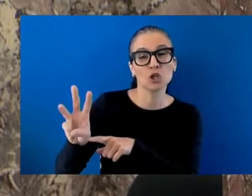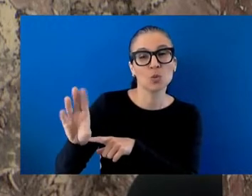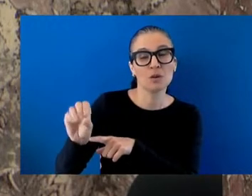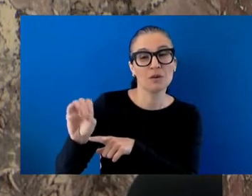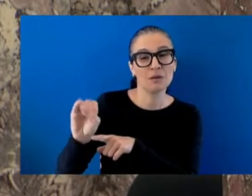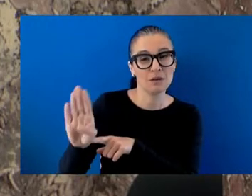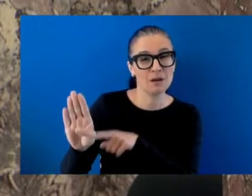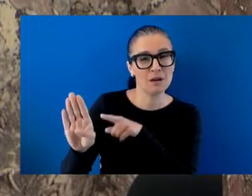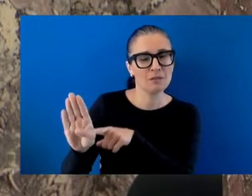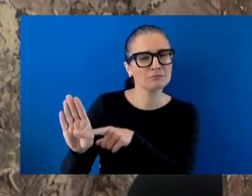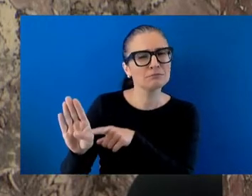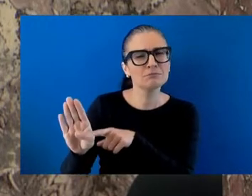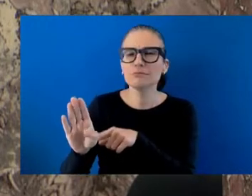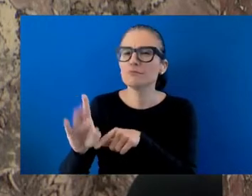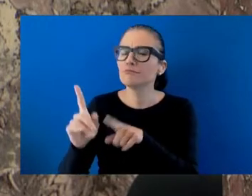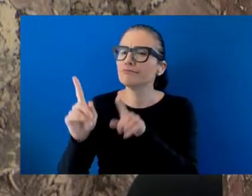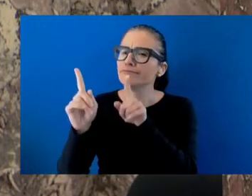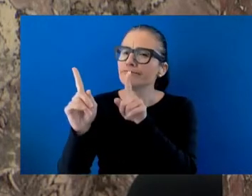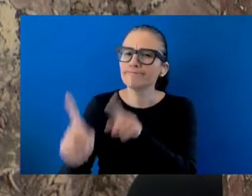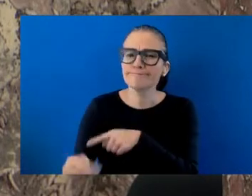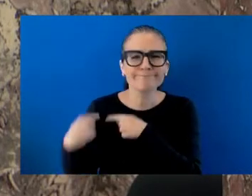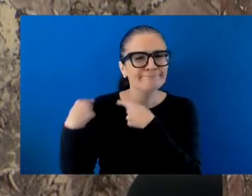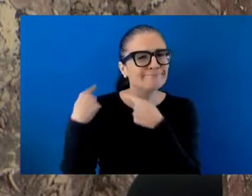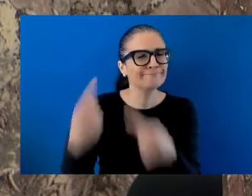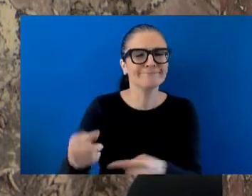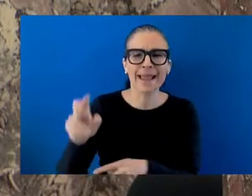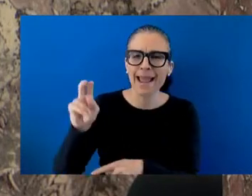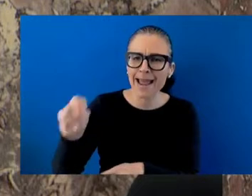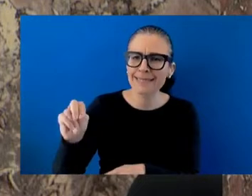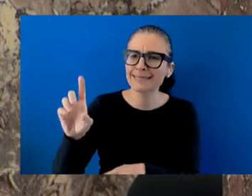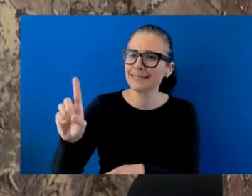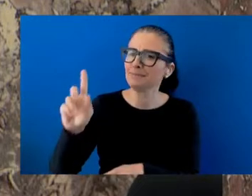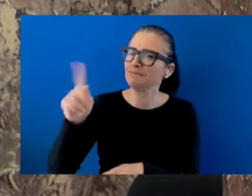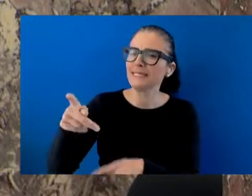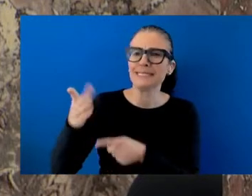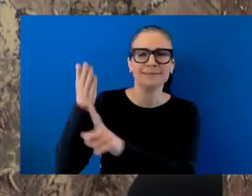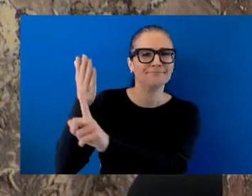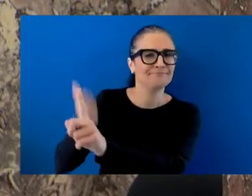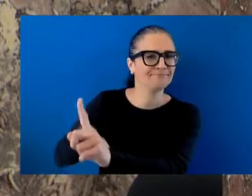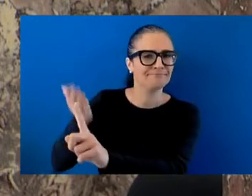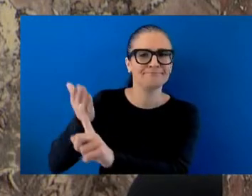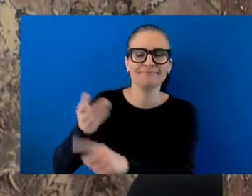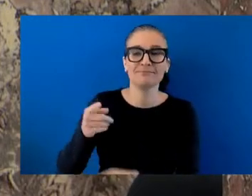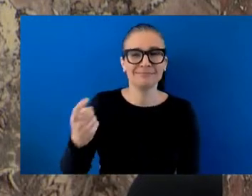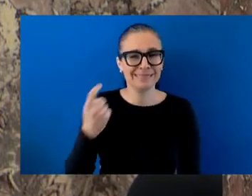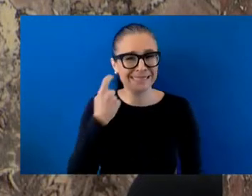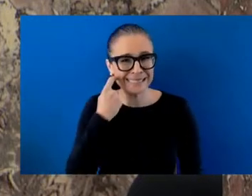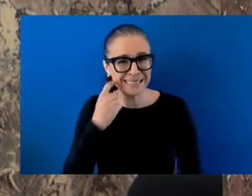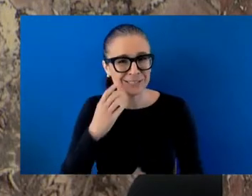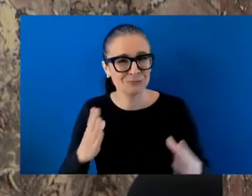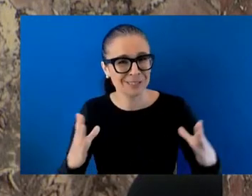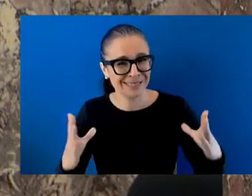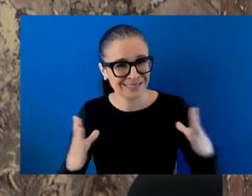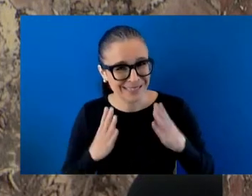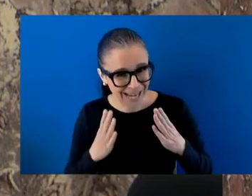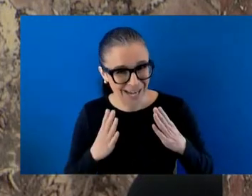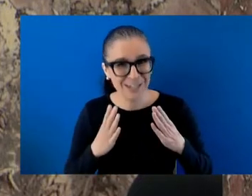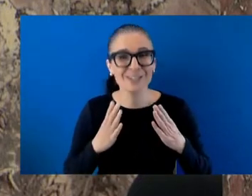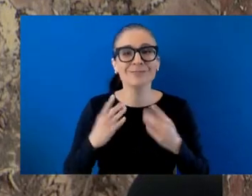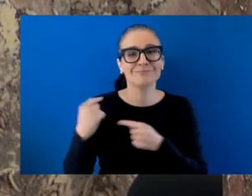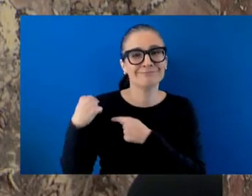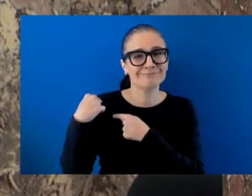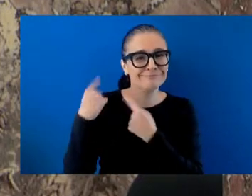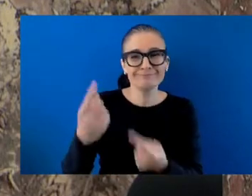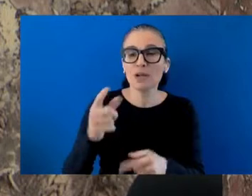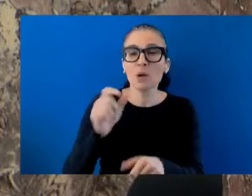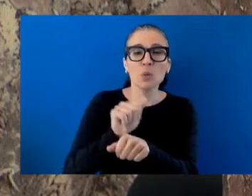Is celebrating his retirement after 26 years with the Hospital Employee Union. And I, on behalf